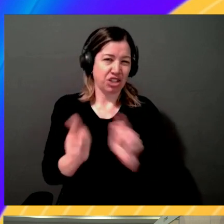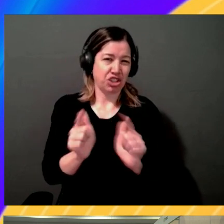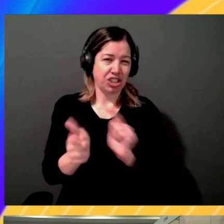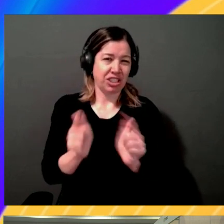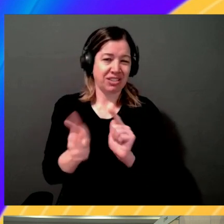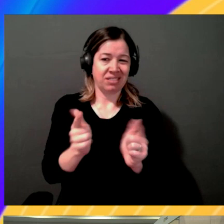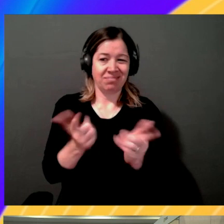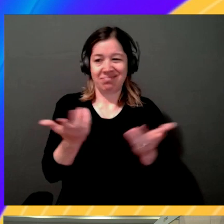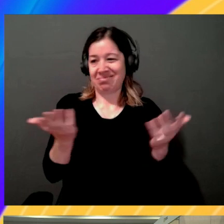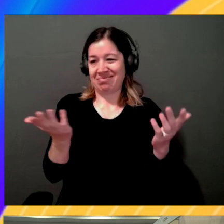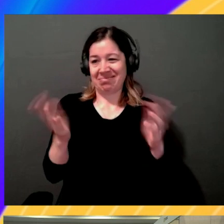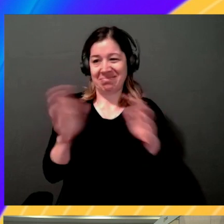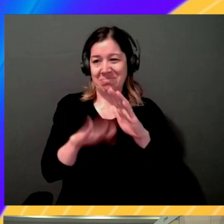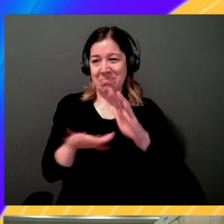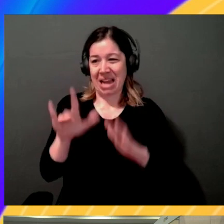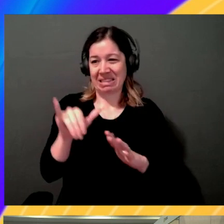can.